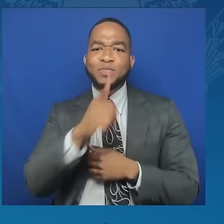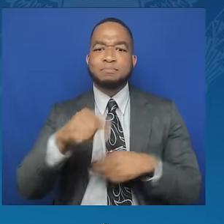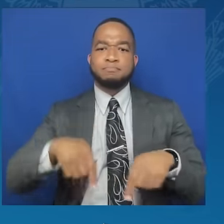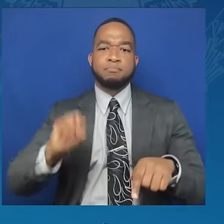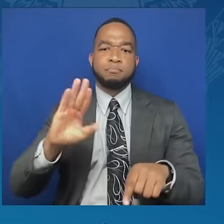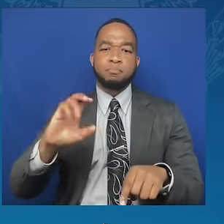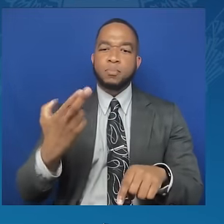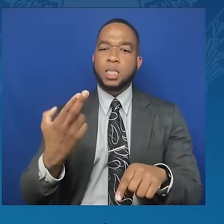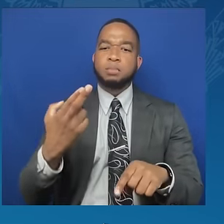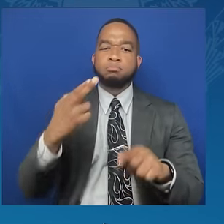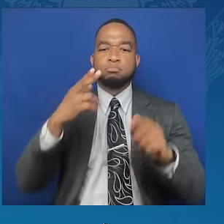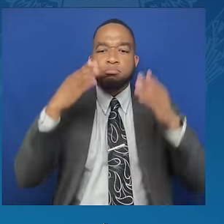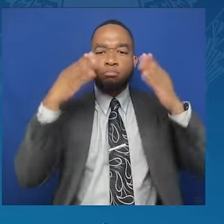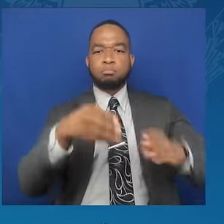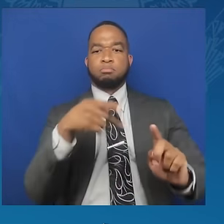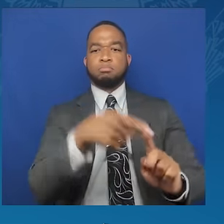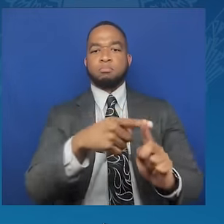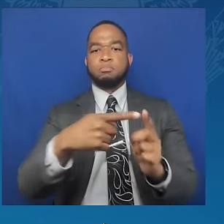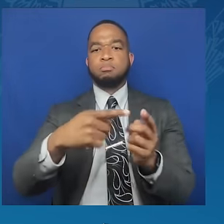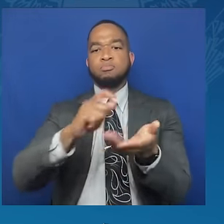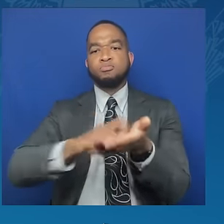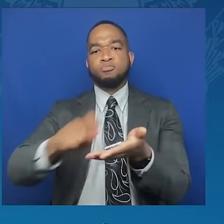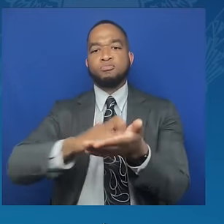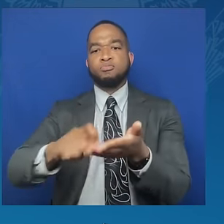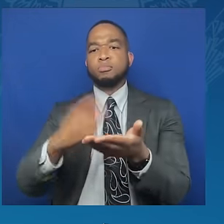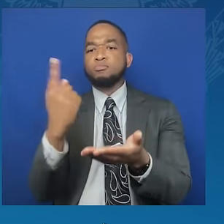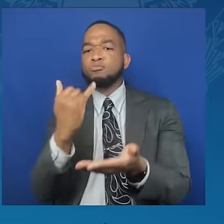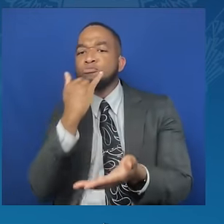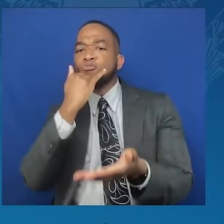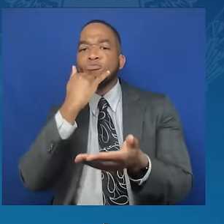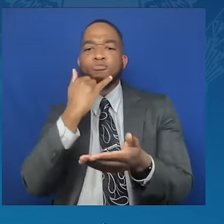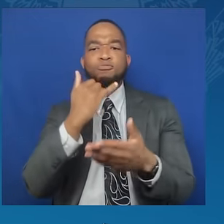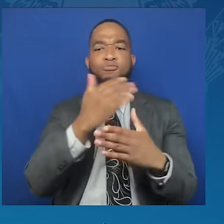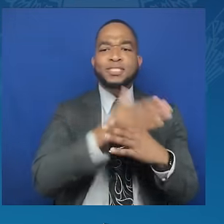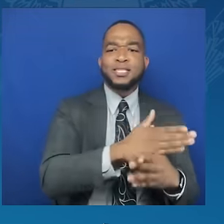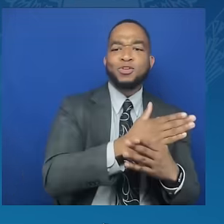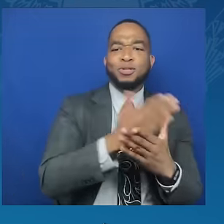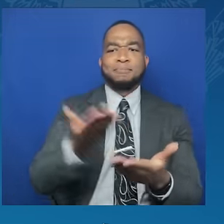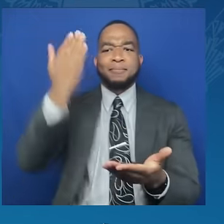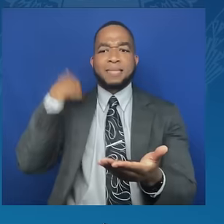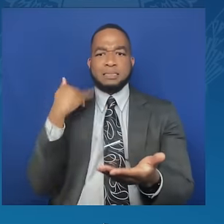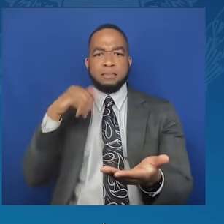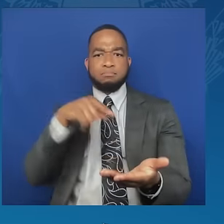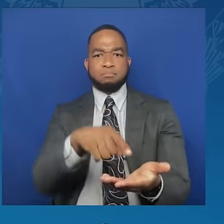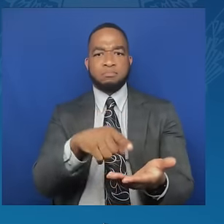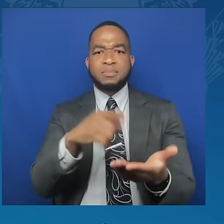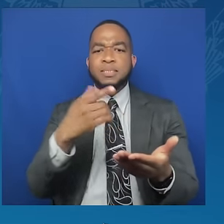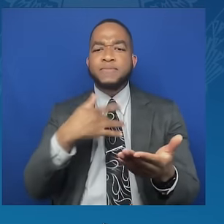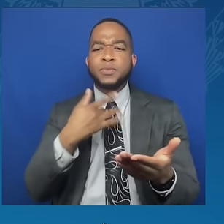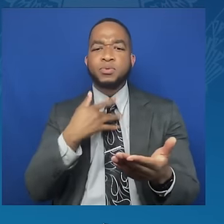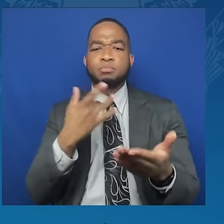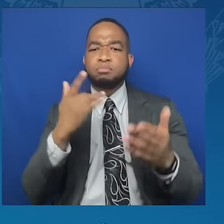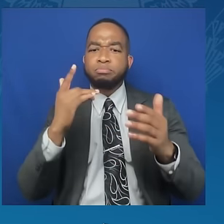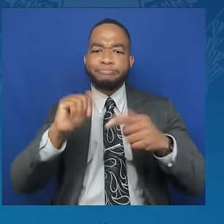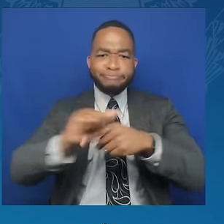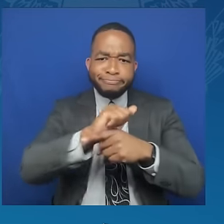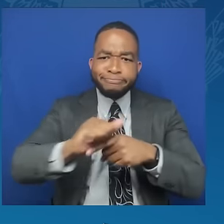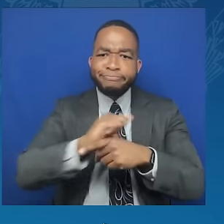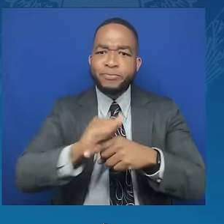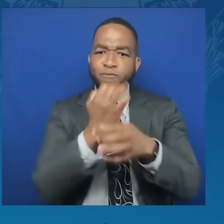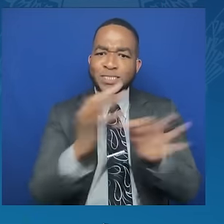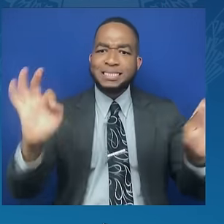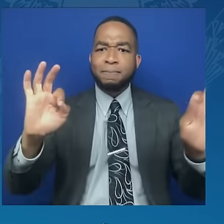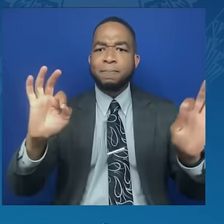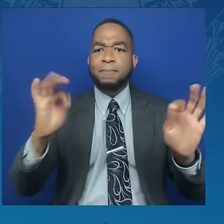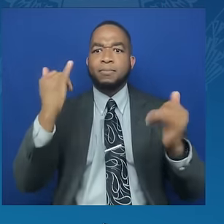defend. And today, President Biden, Vice President Harris, and this administration continues